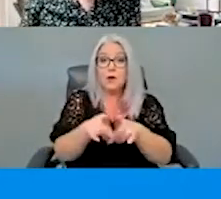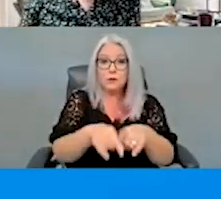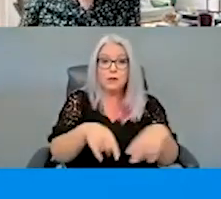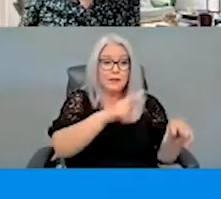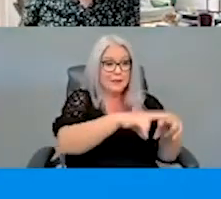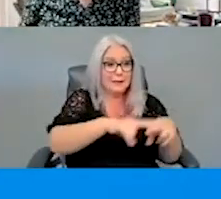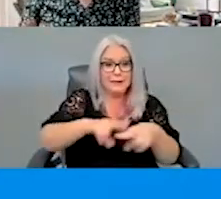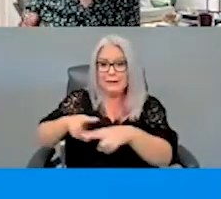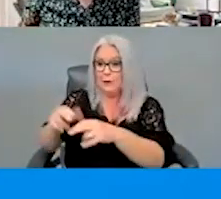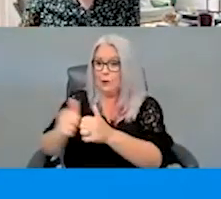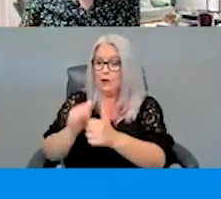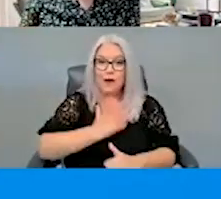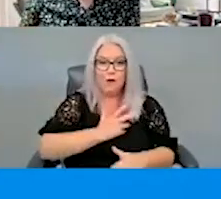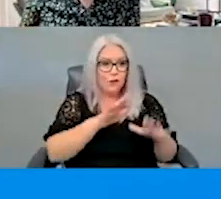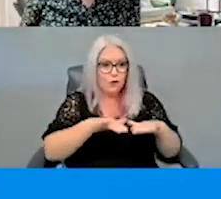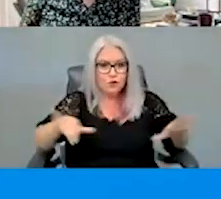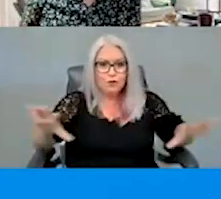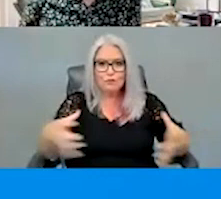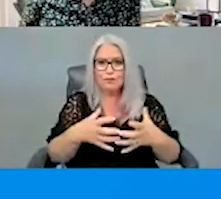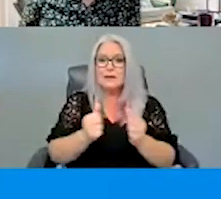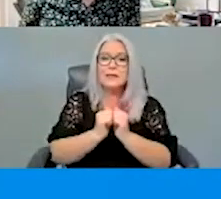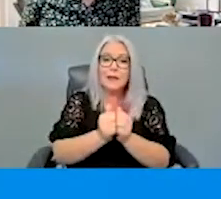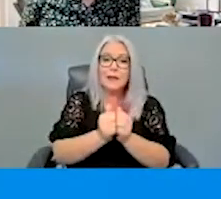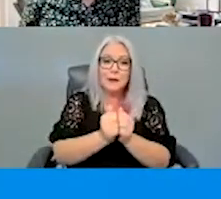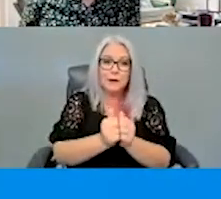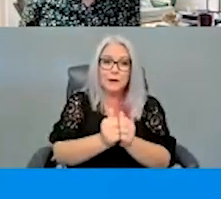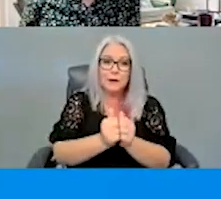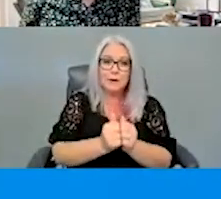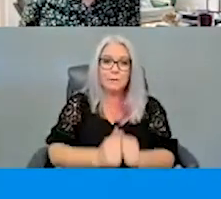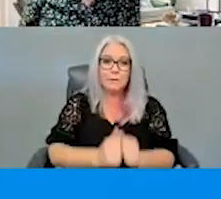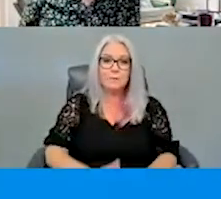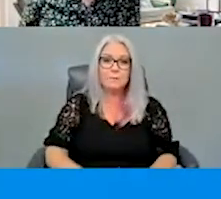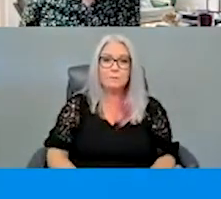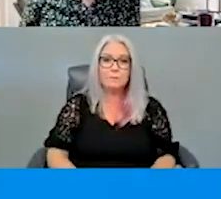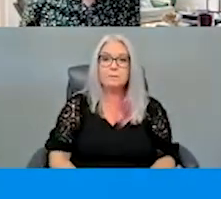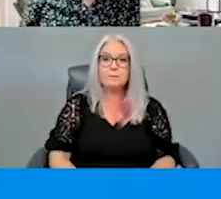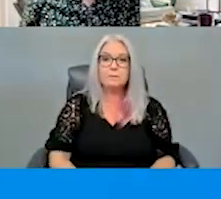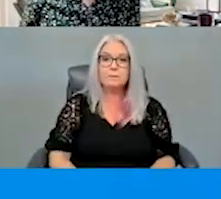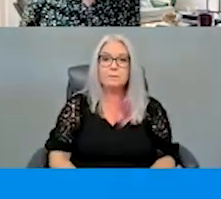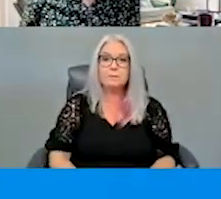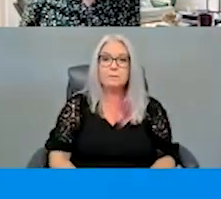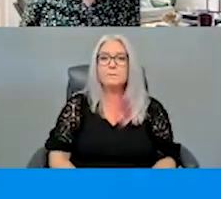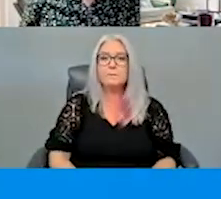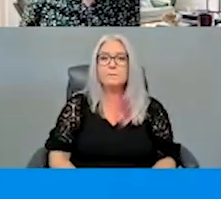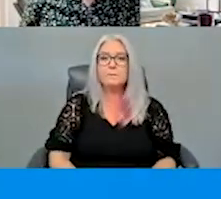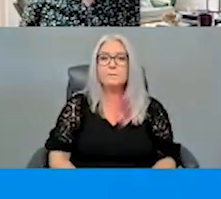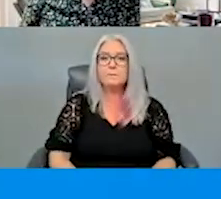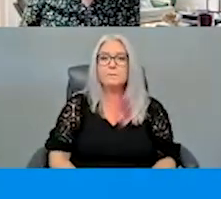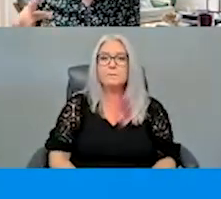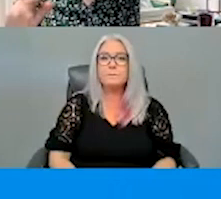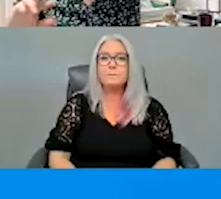different place of the theater or whatever for a show. So I think you can probably think of the many places